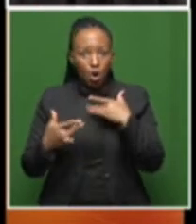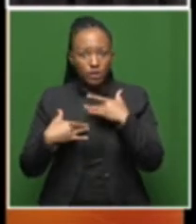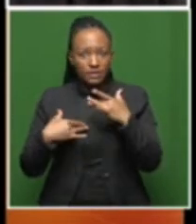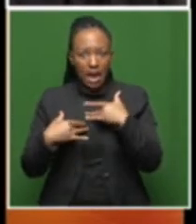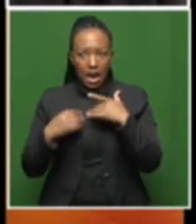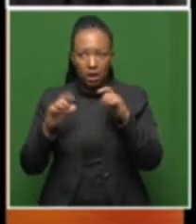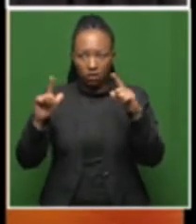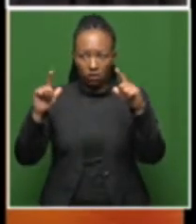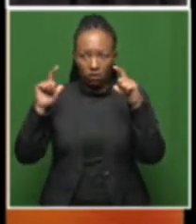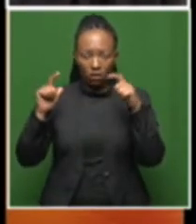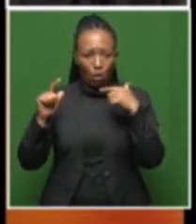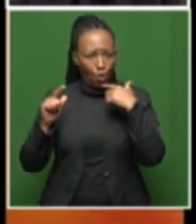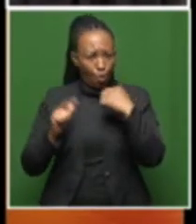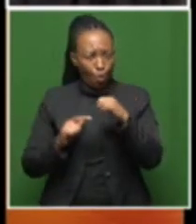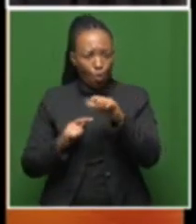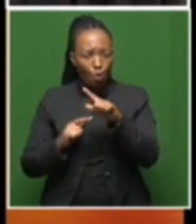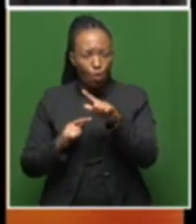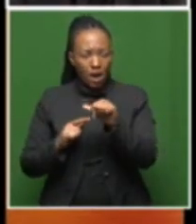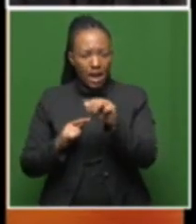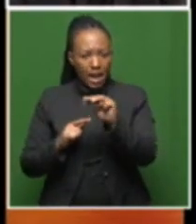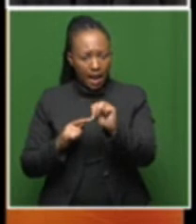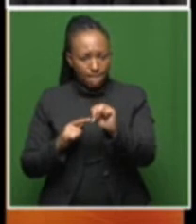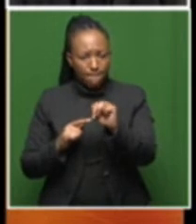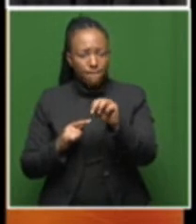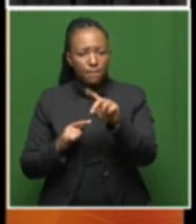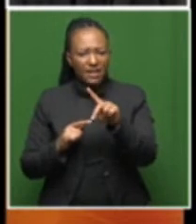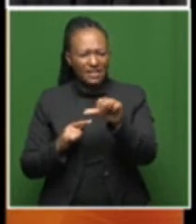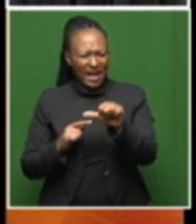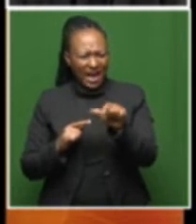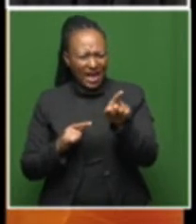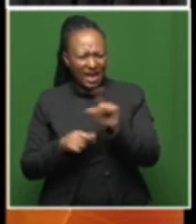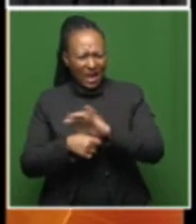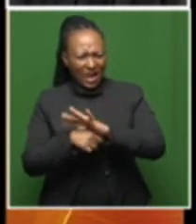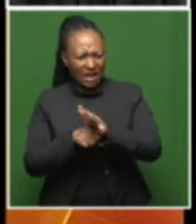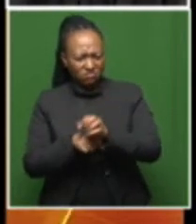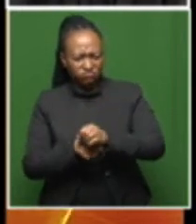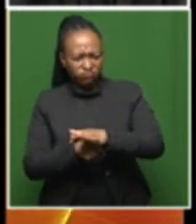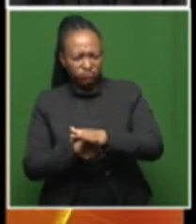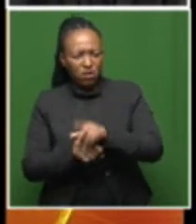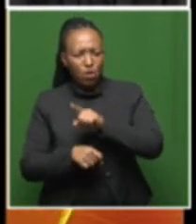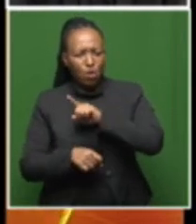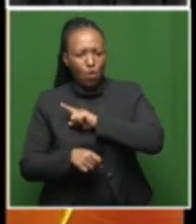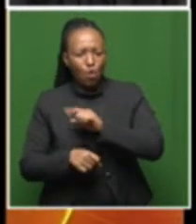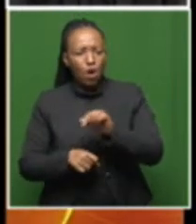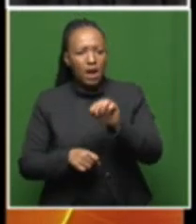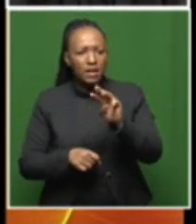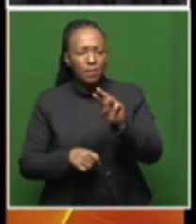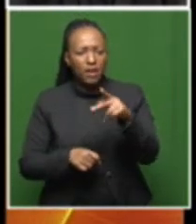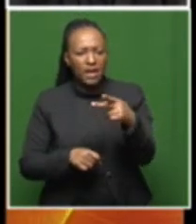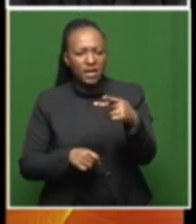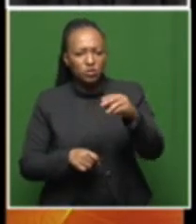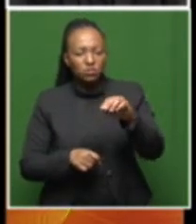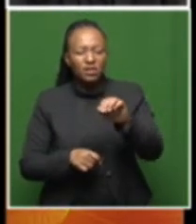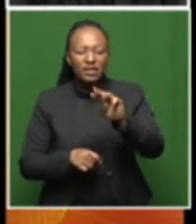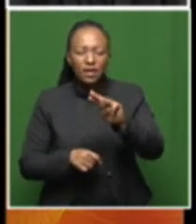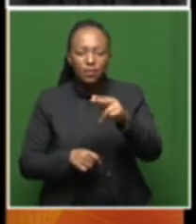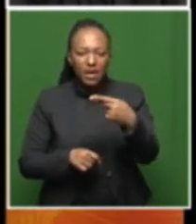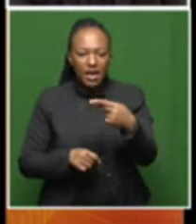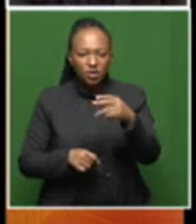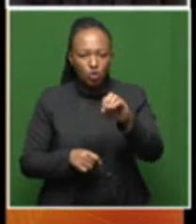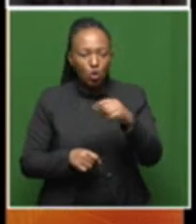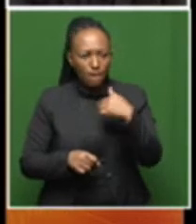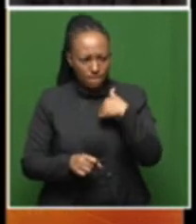concern about the Lambda variant. And why is that? Because the WHO, which I participated